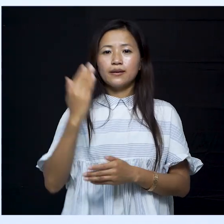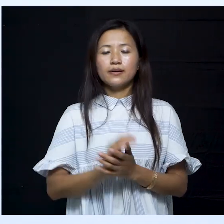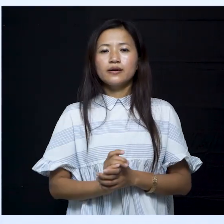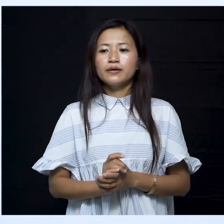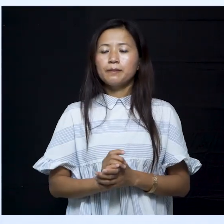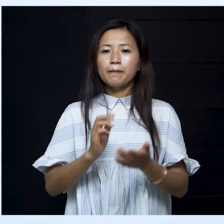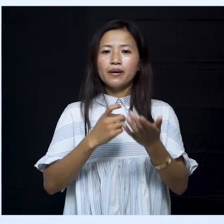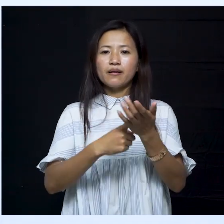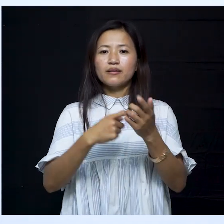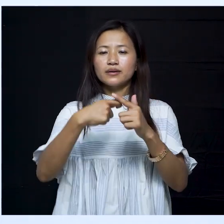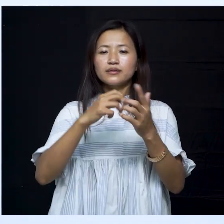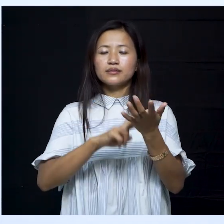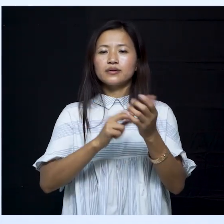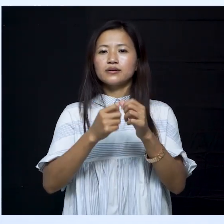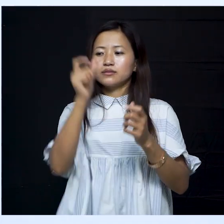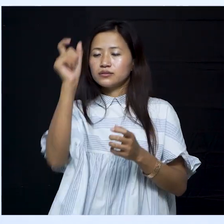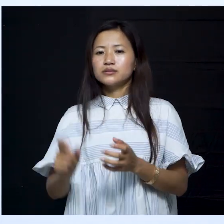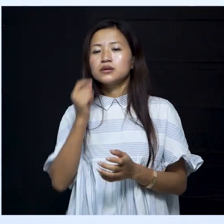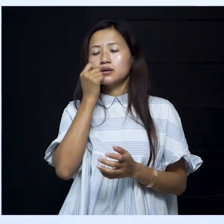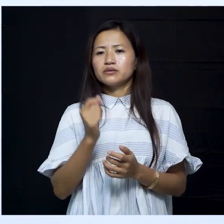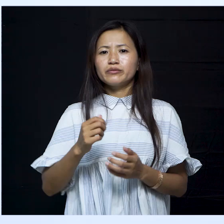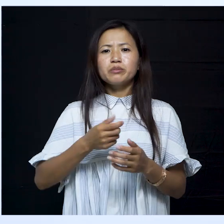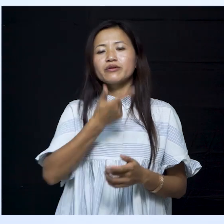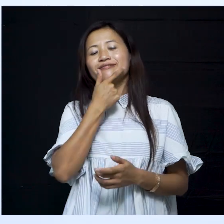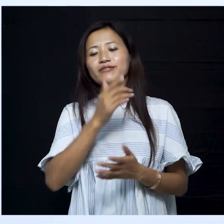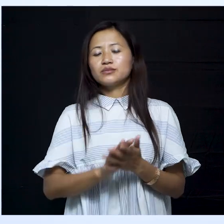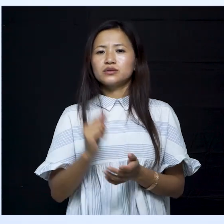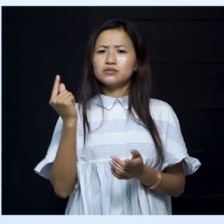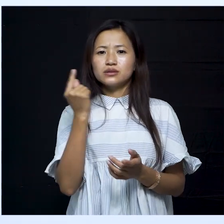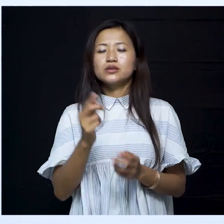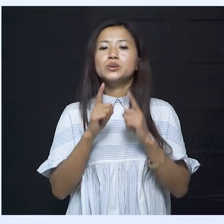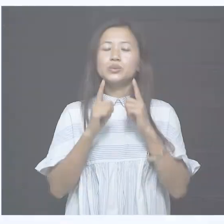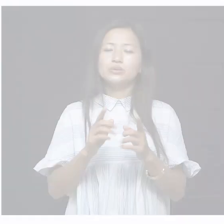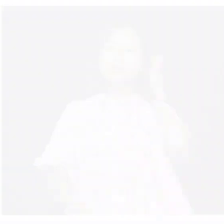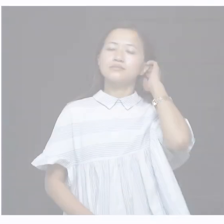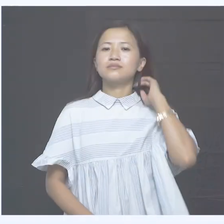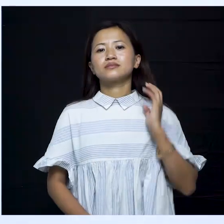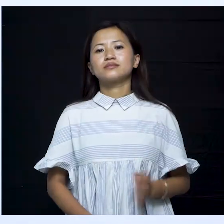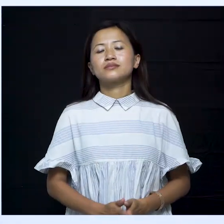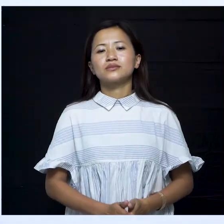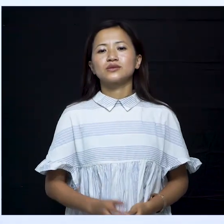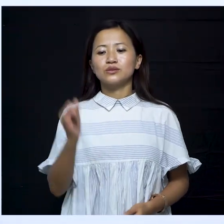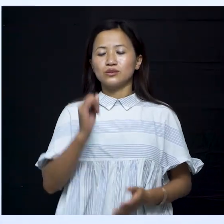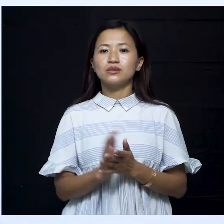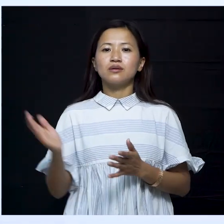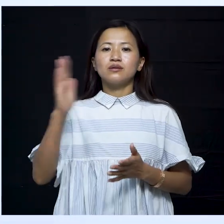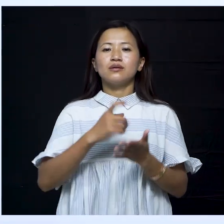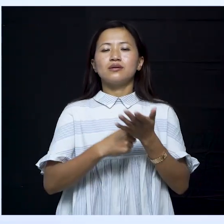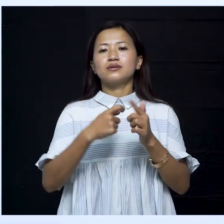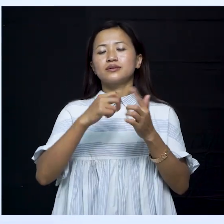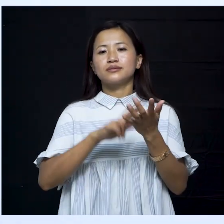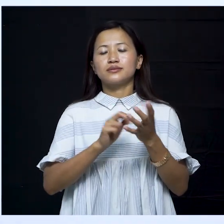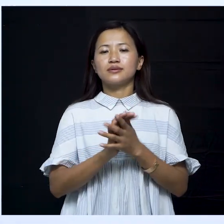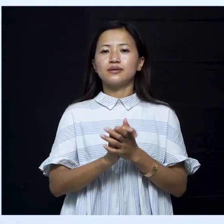making fun of it. At the same time, he's also making use of it in the essay. So to quote Narayan,